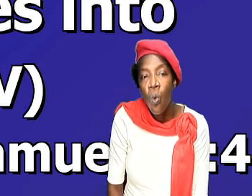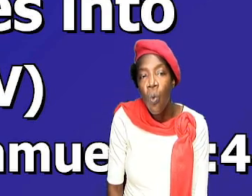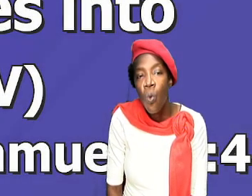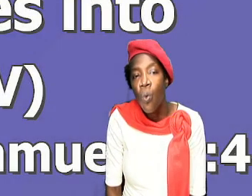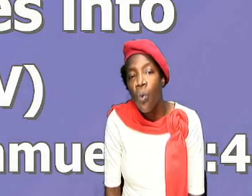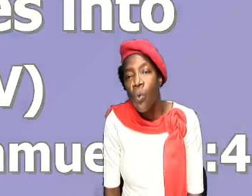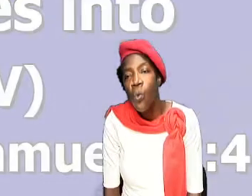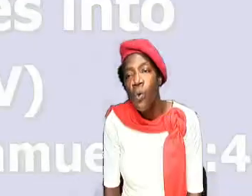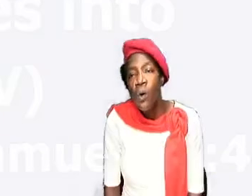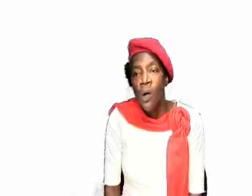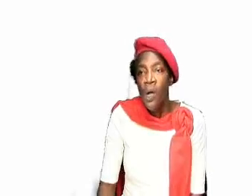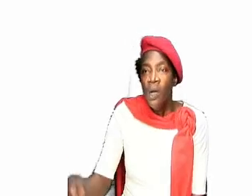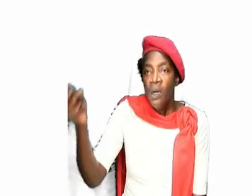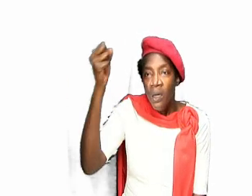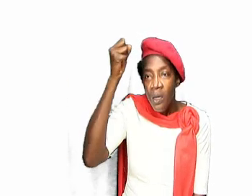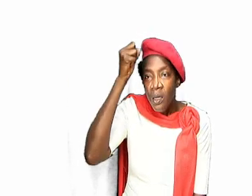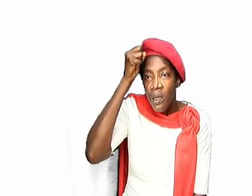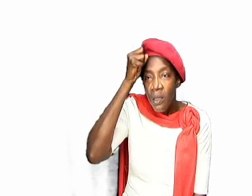King Saul